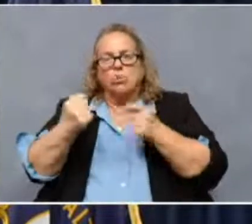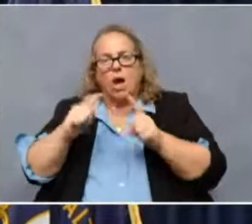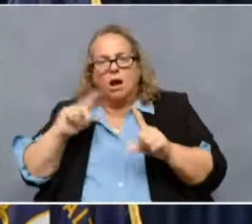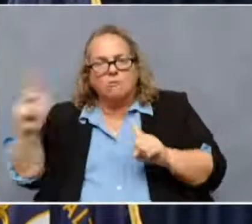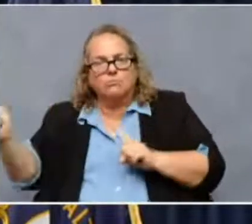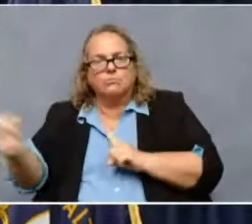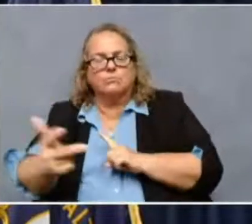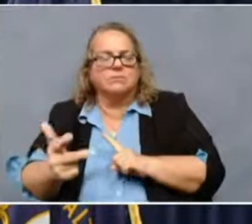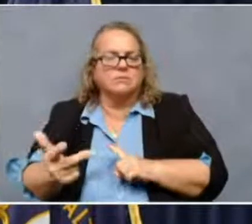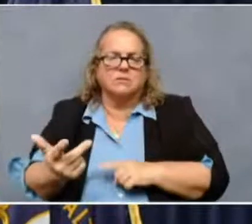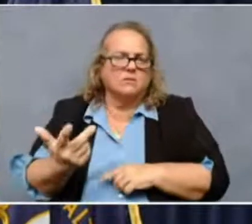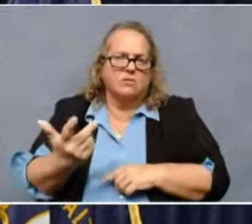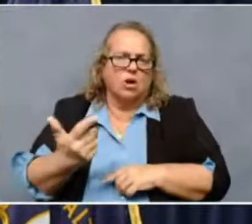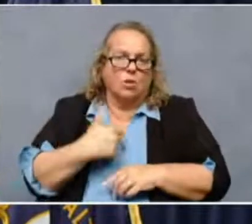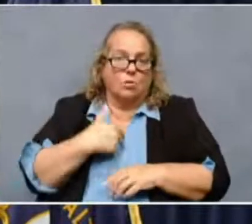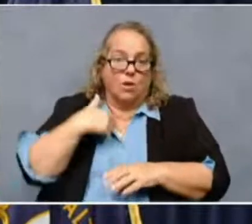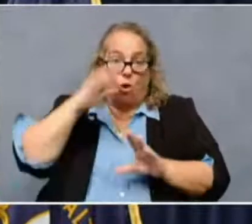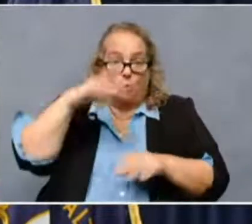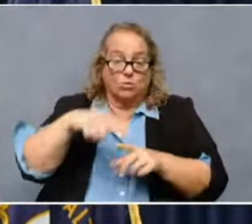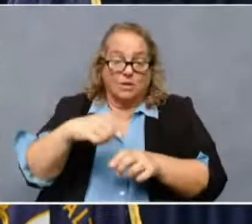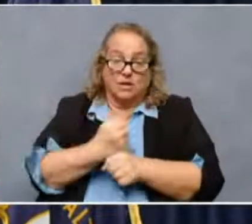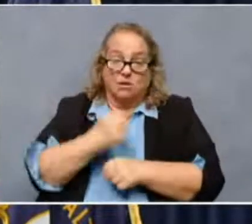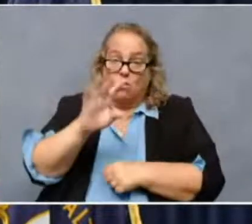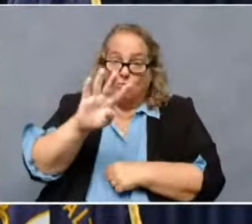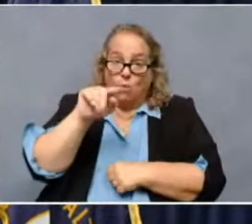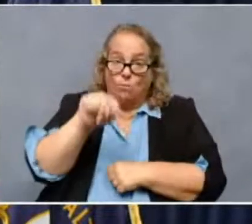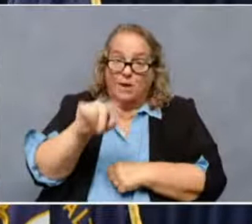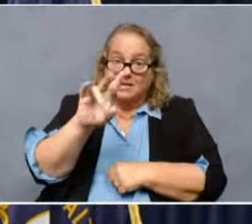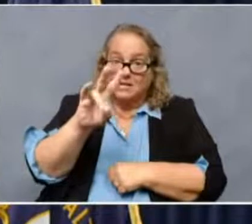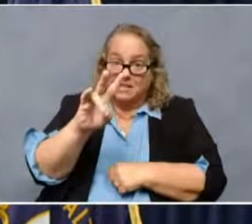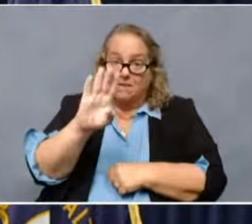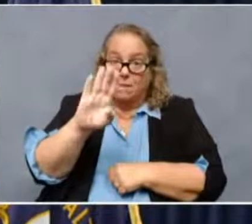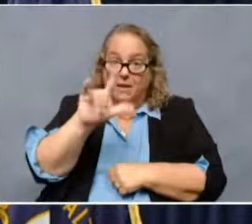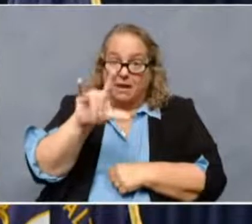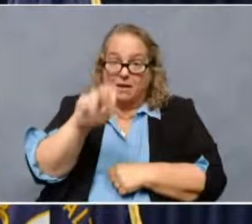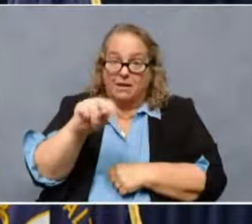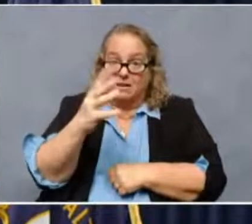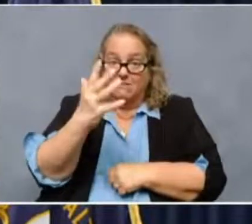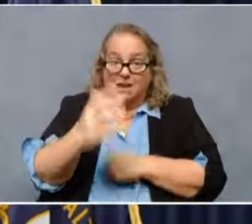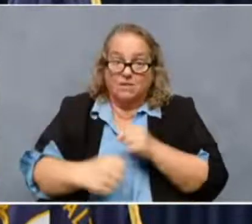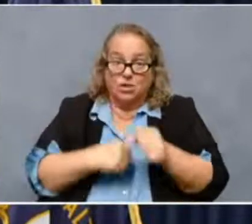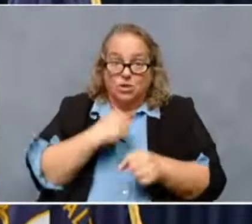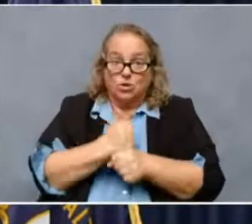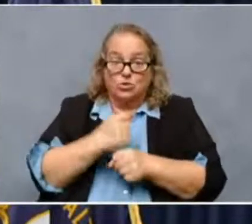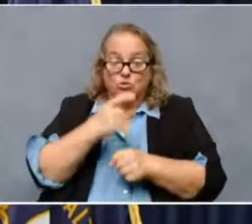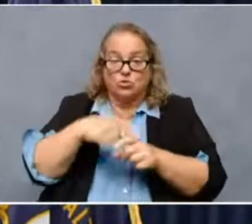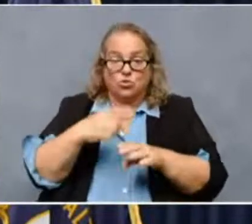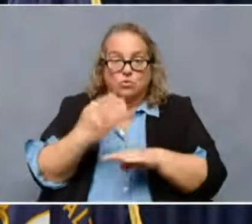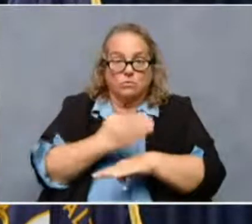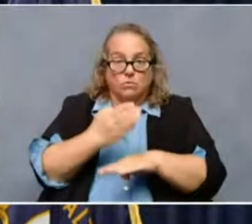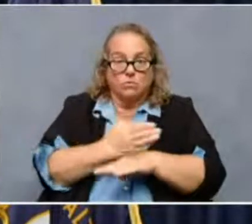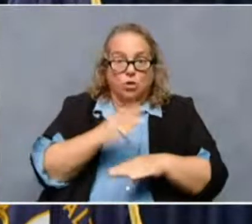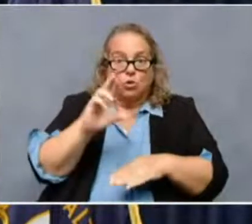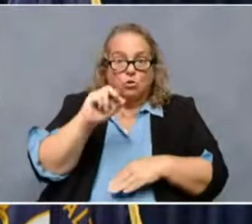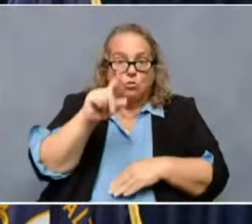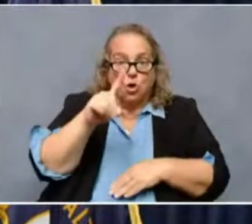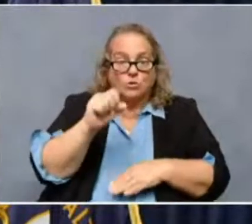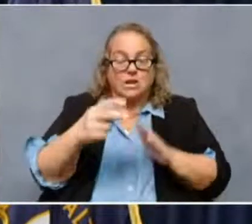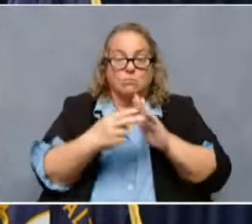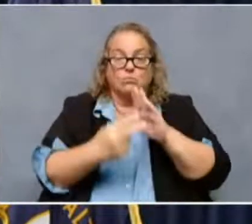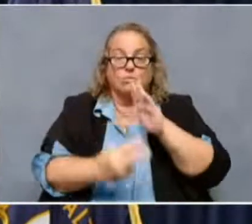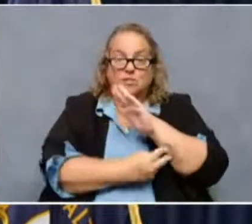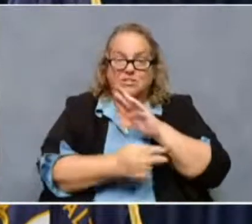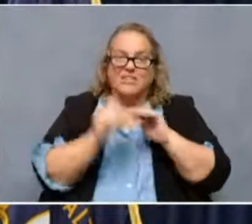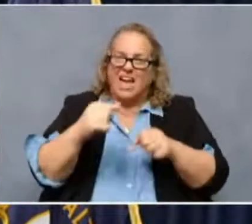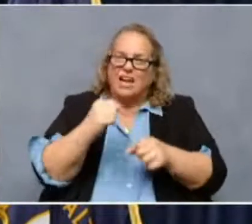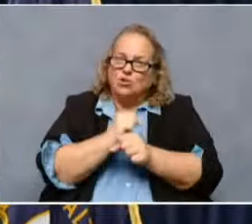5 years to replace roads and bridges. That creates jobs. More importantly, it keeps our families safe. This